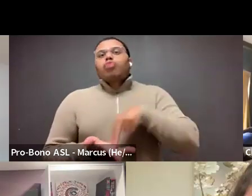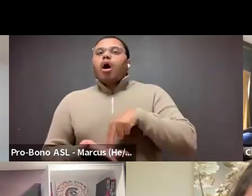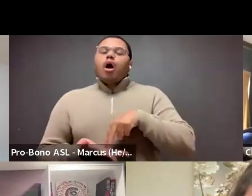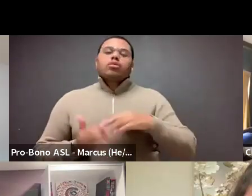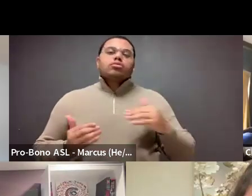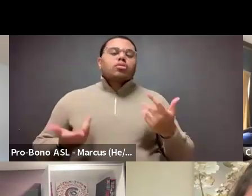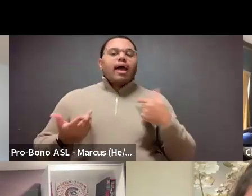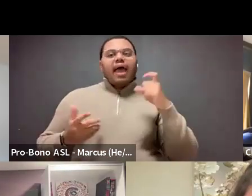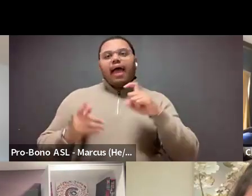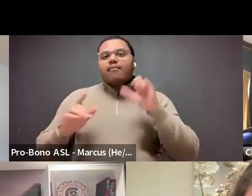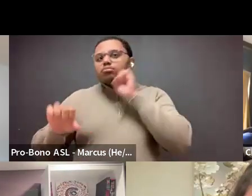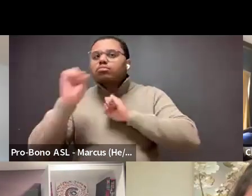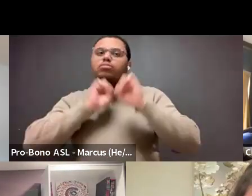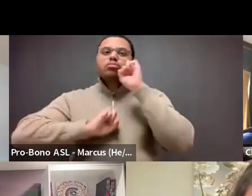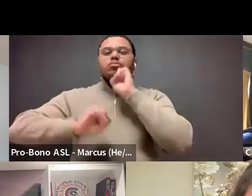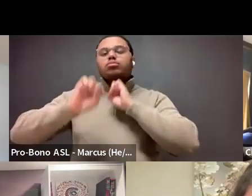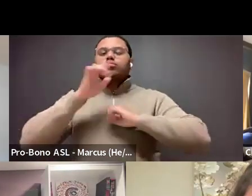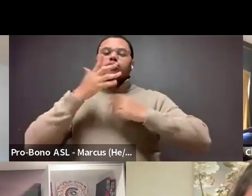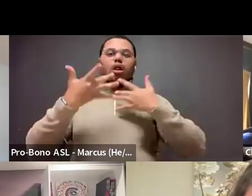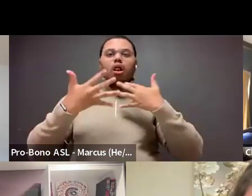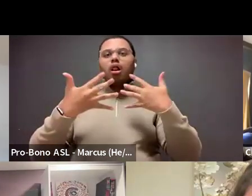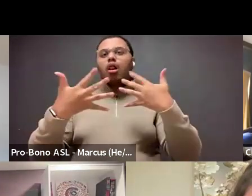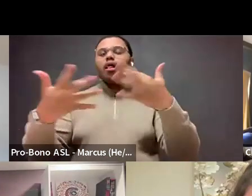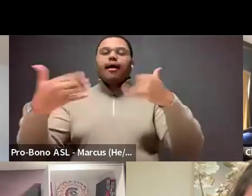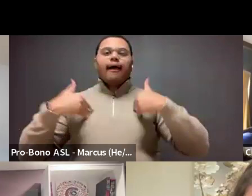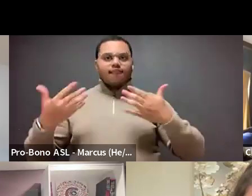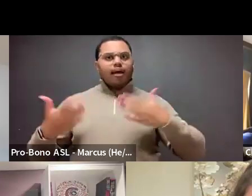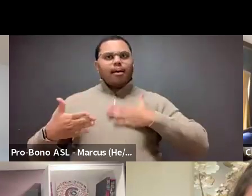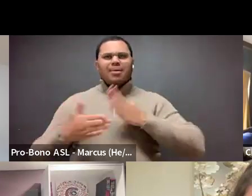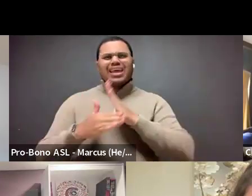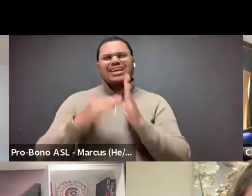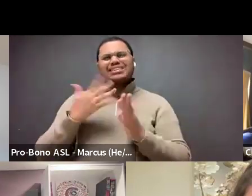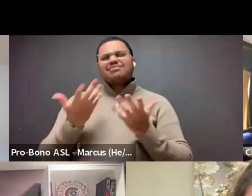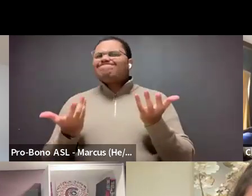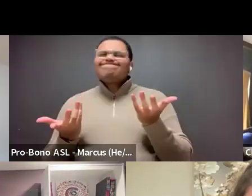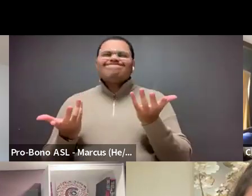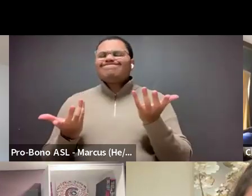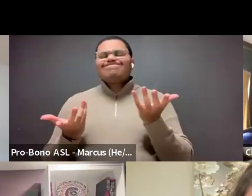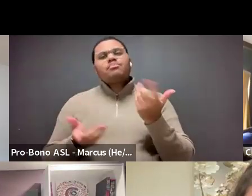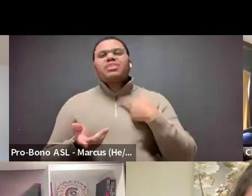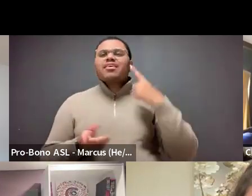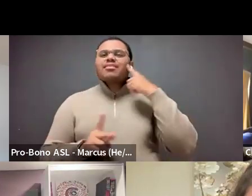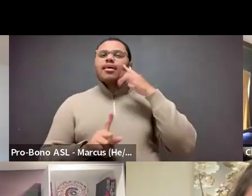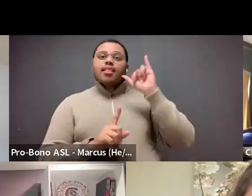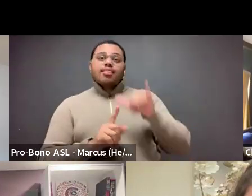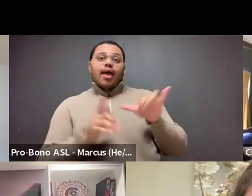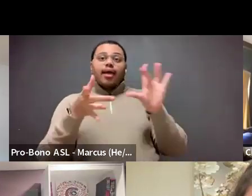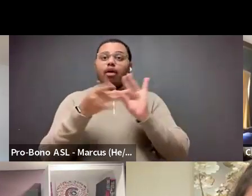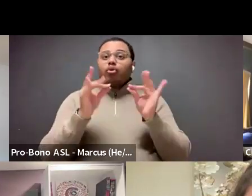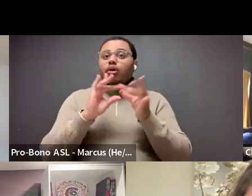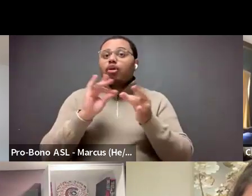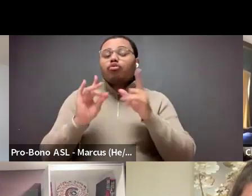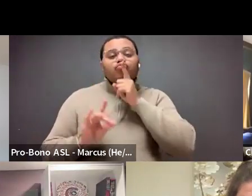go through all of this just to have a happy ending. And I just, I think that narrative is just